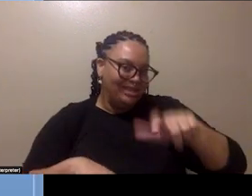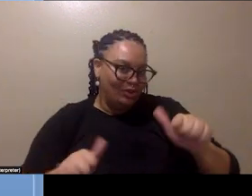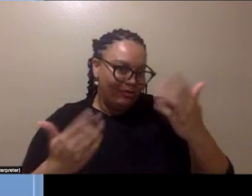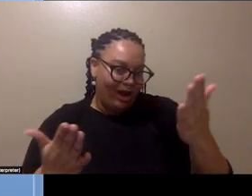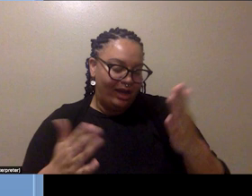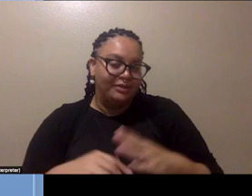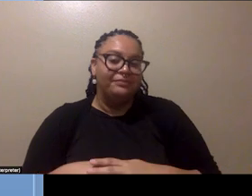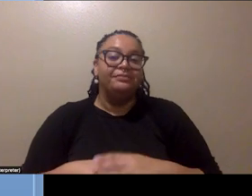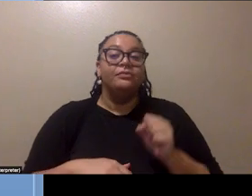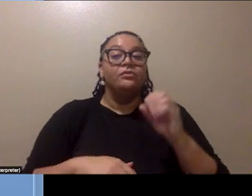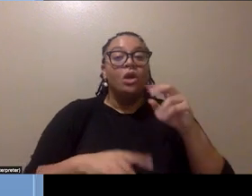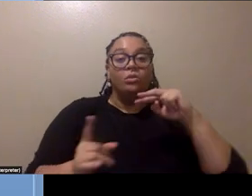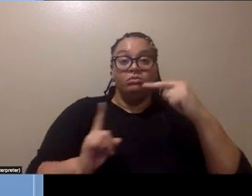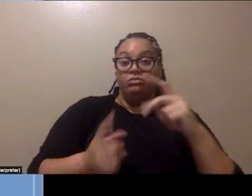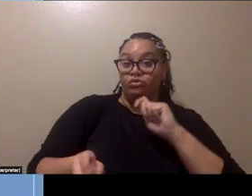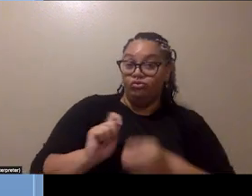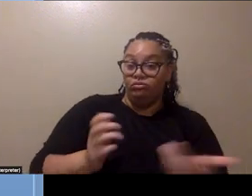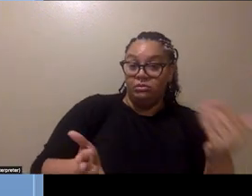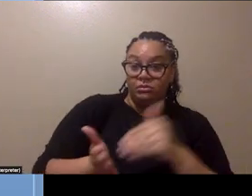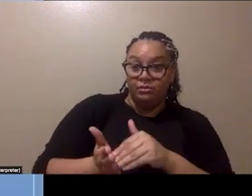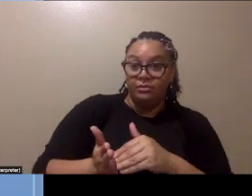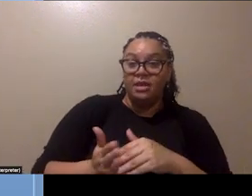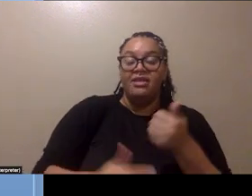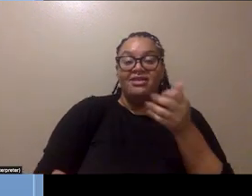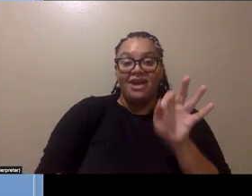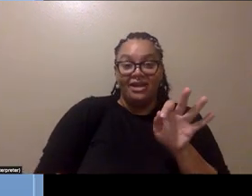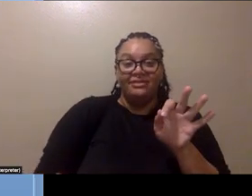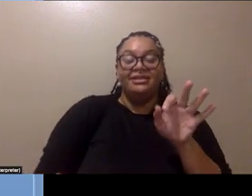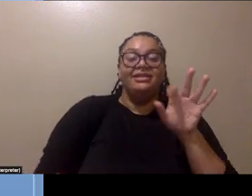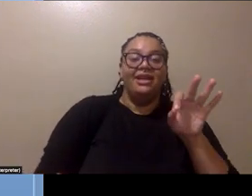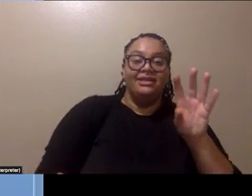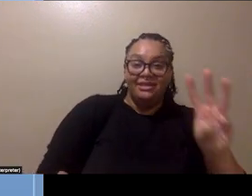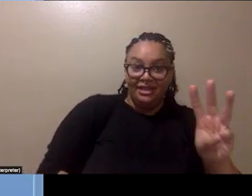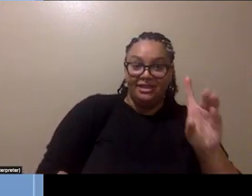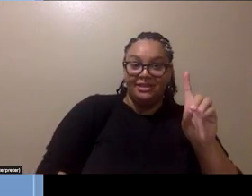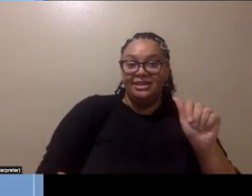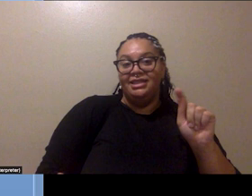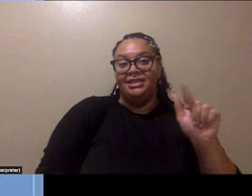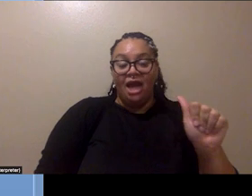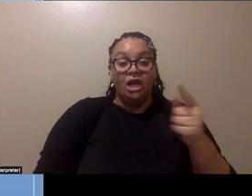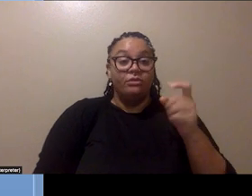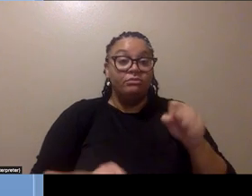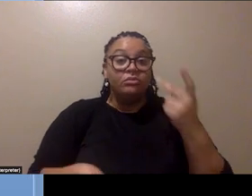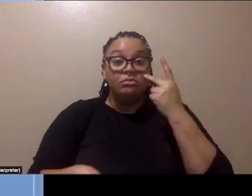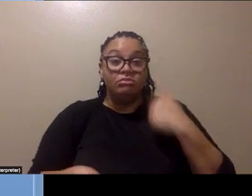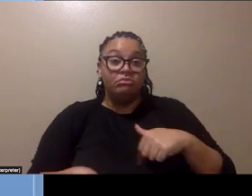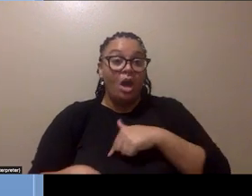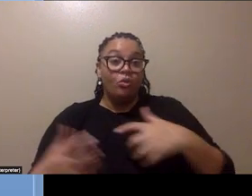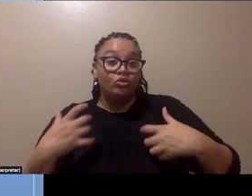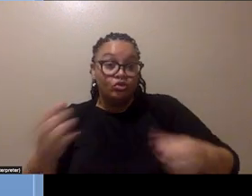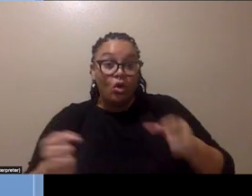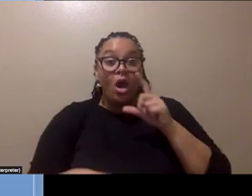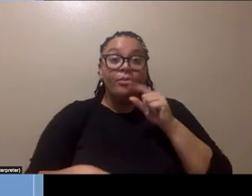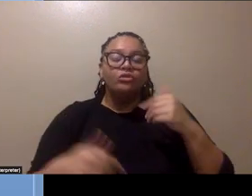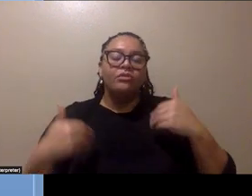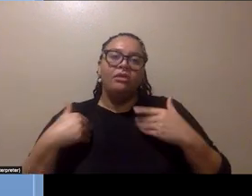So looking at this a different way and now including our 1996 data set, you can again see